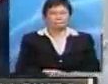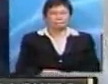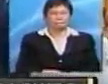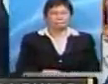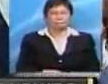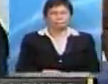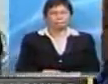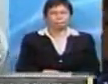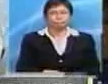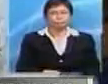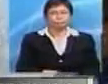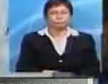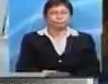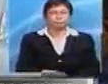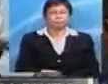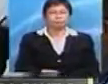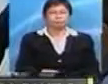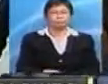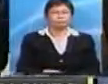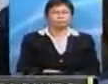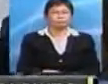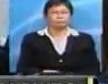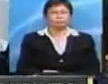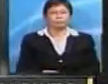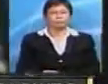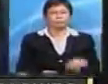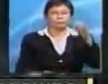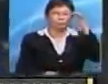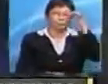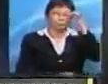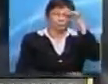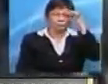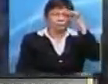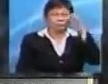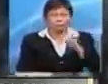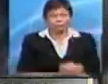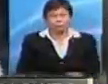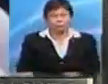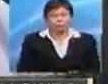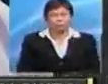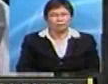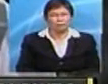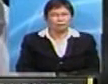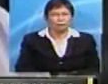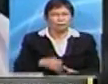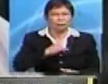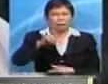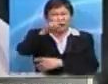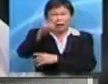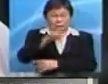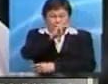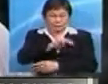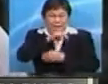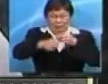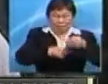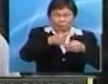Yes, please. Good afternoon. I'm James Chow from CCTV News. I wanted to ask you, Minister, about